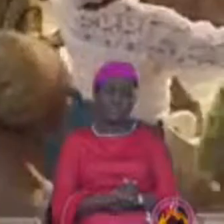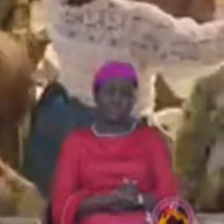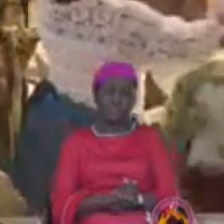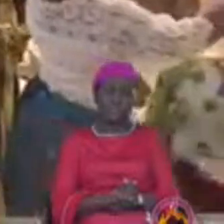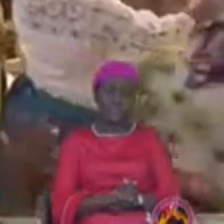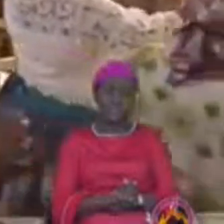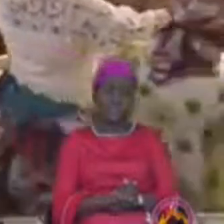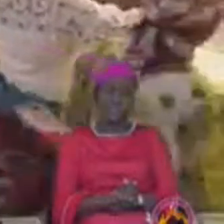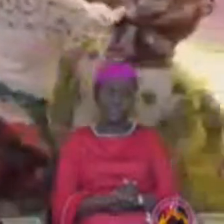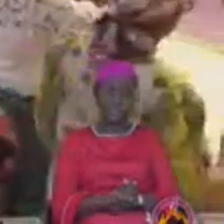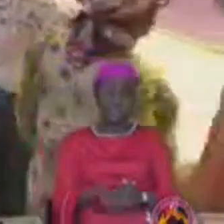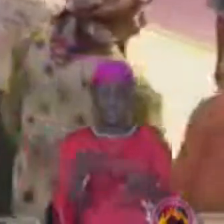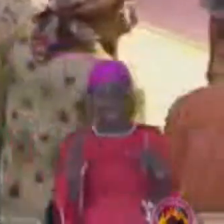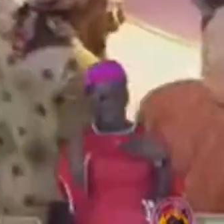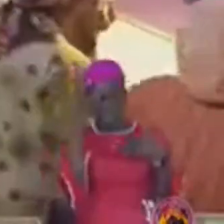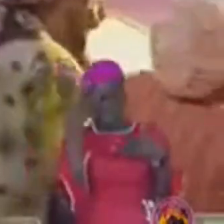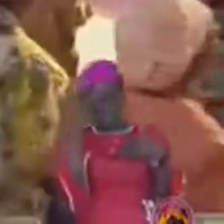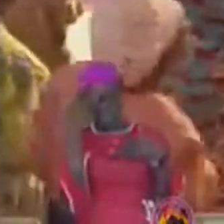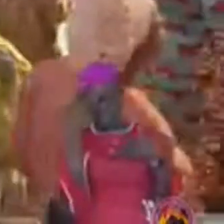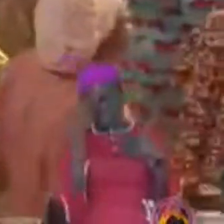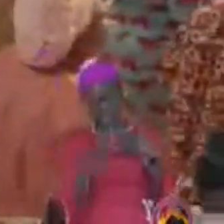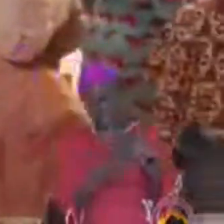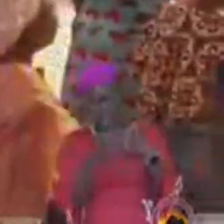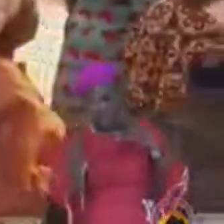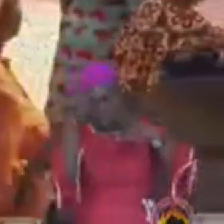Jesus. Infirmity in the forehead.